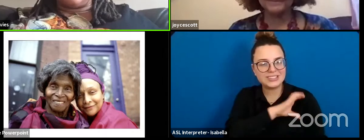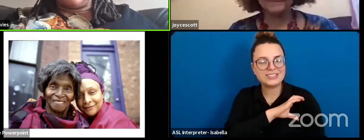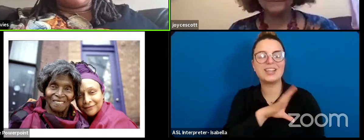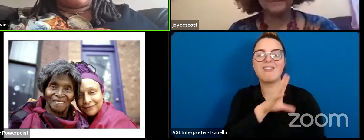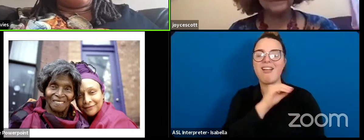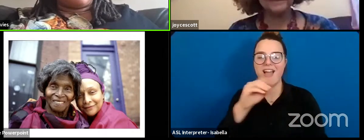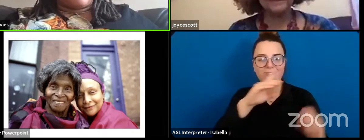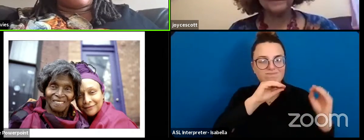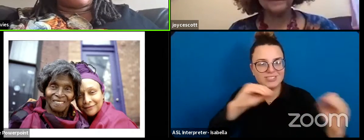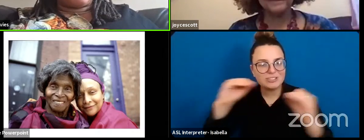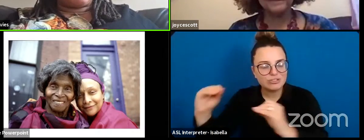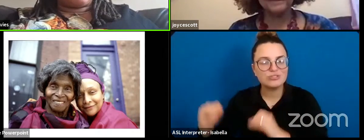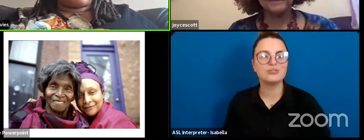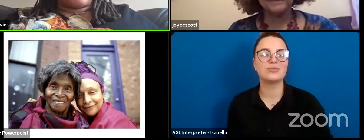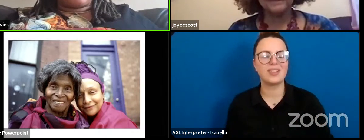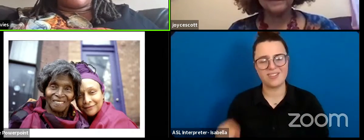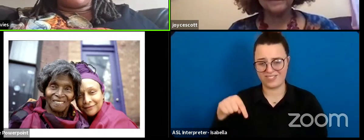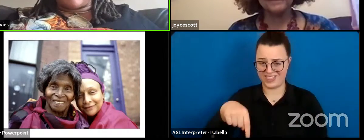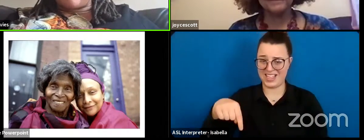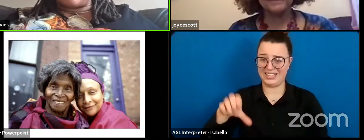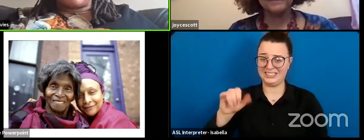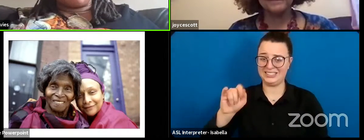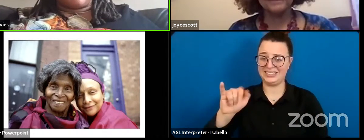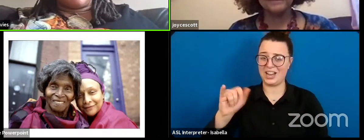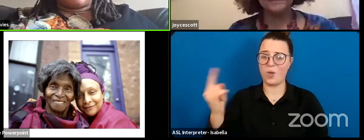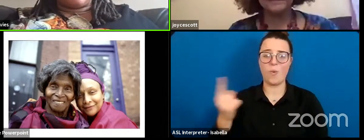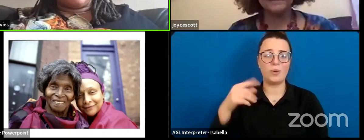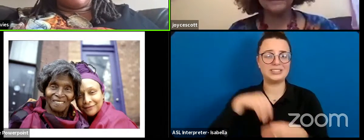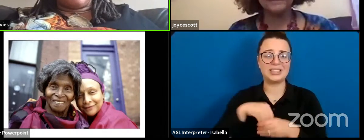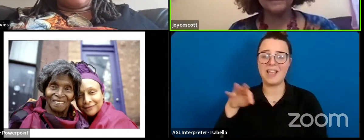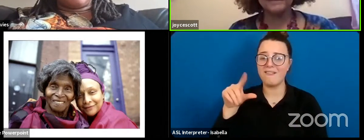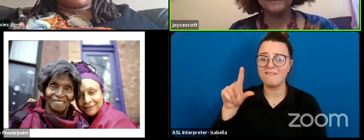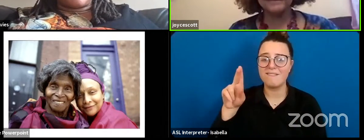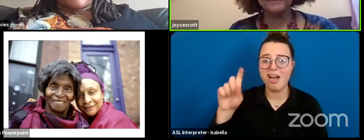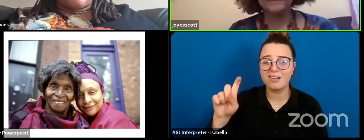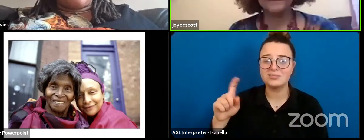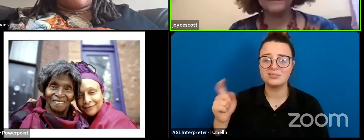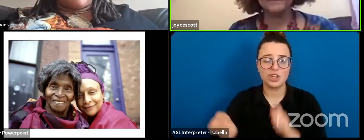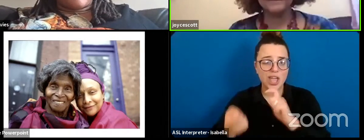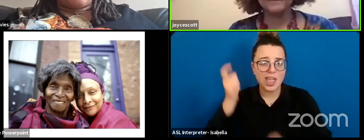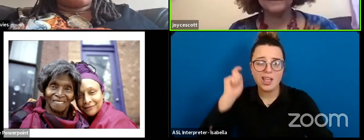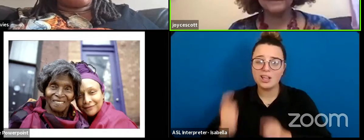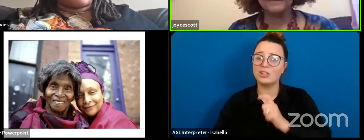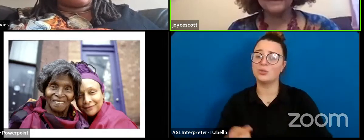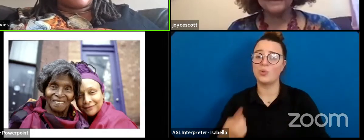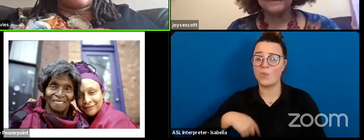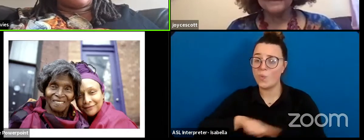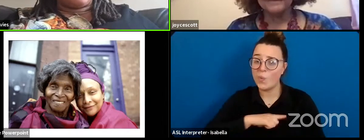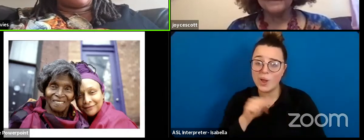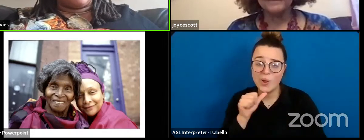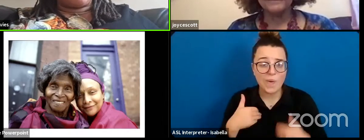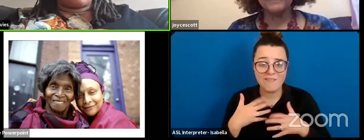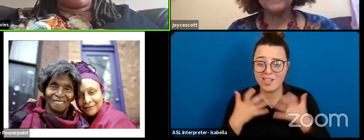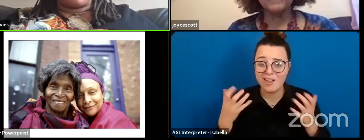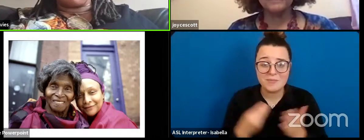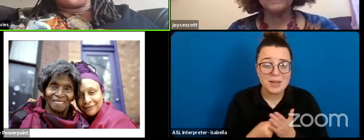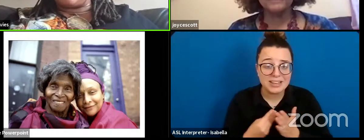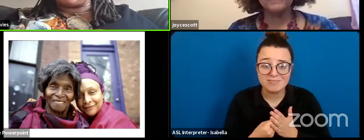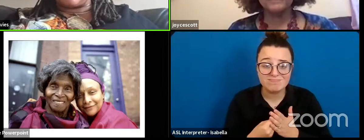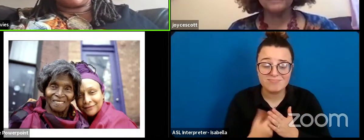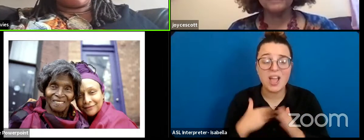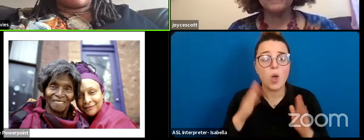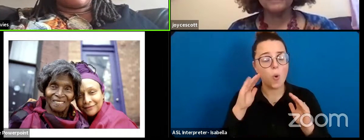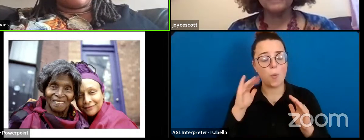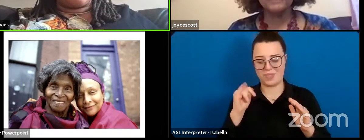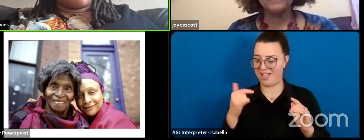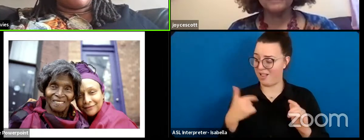think the city is in flux. We don't have a lot of money. We're in change. And I hope that my staying here can help it be a better